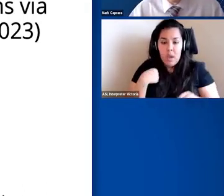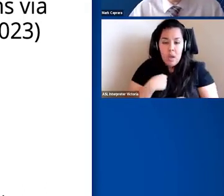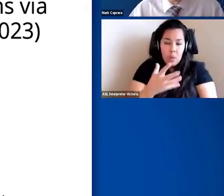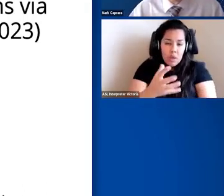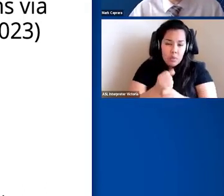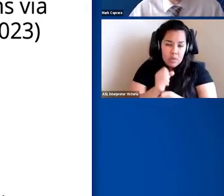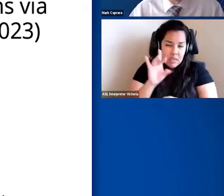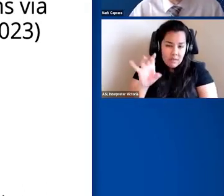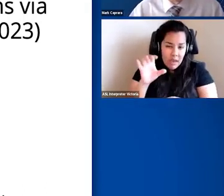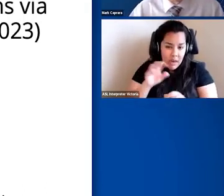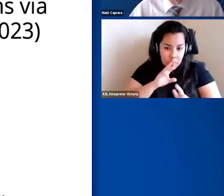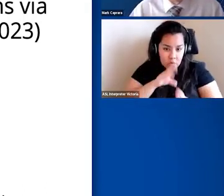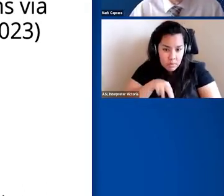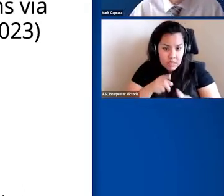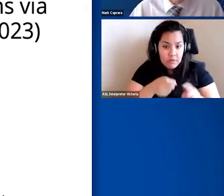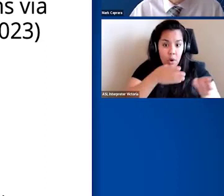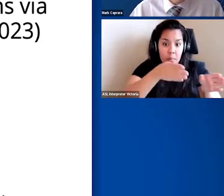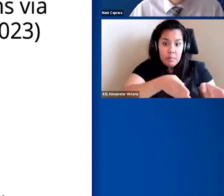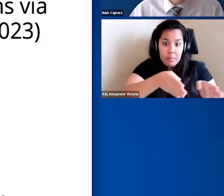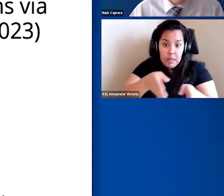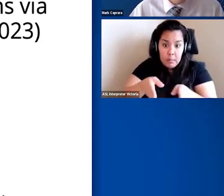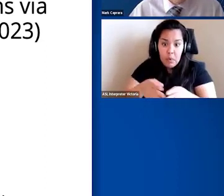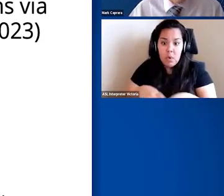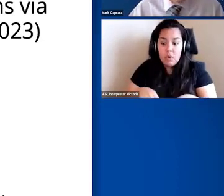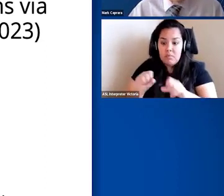individuals, societies, and institutions.